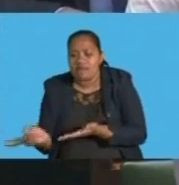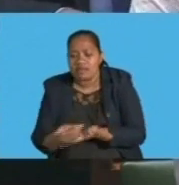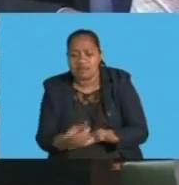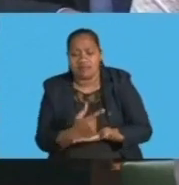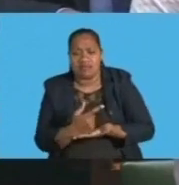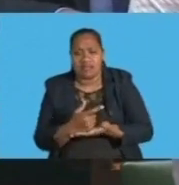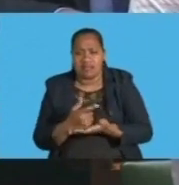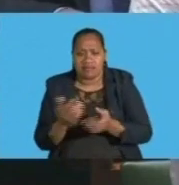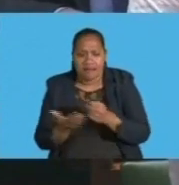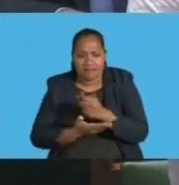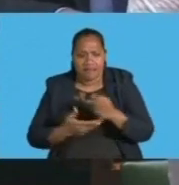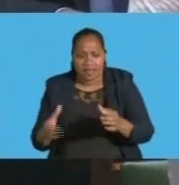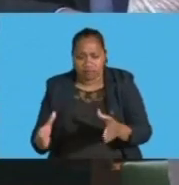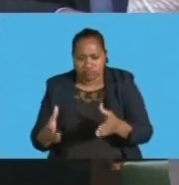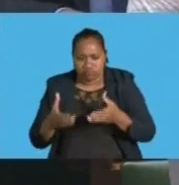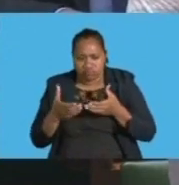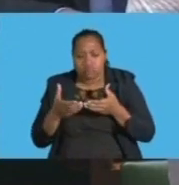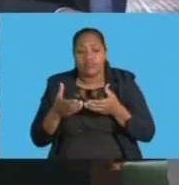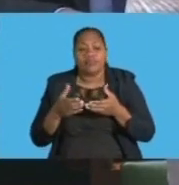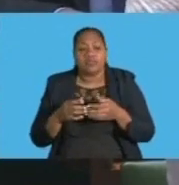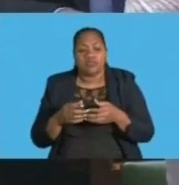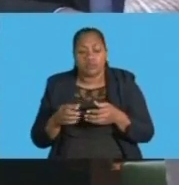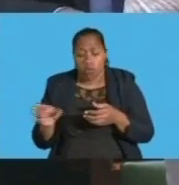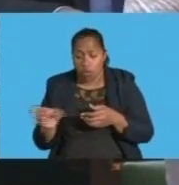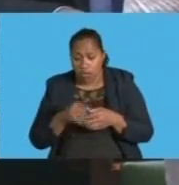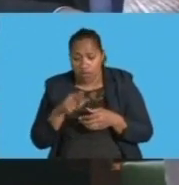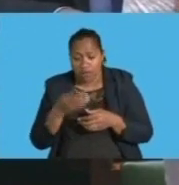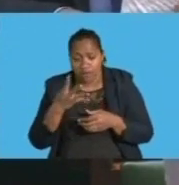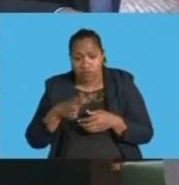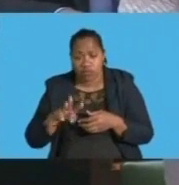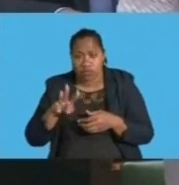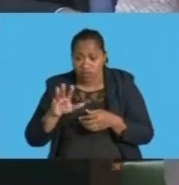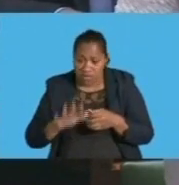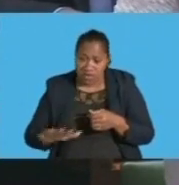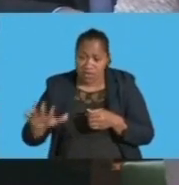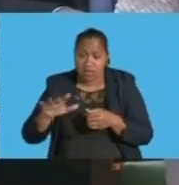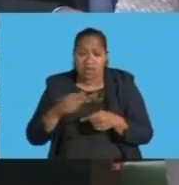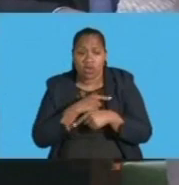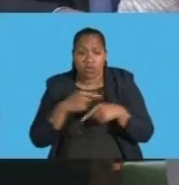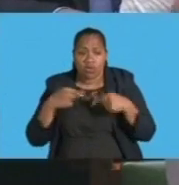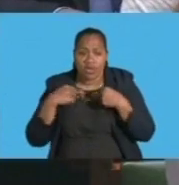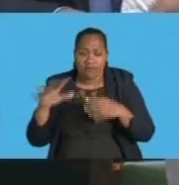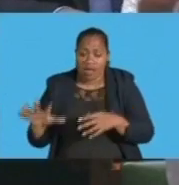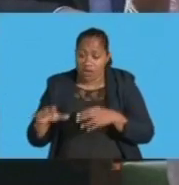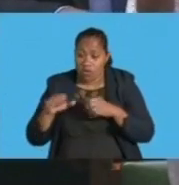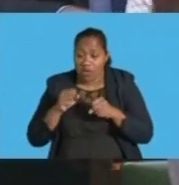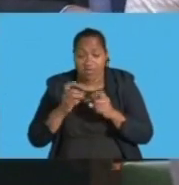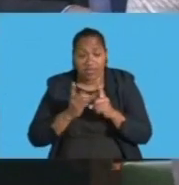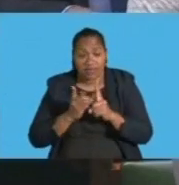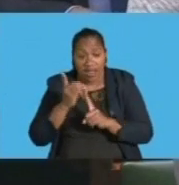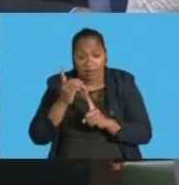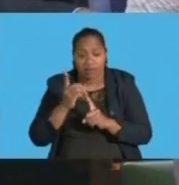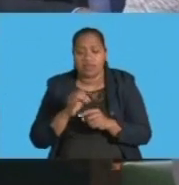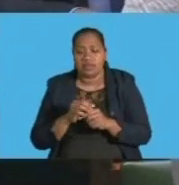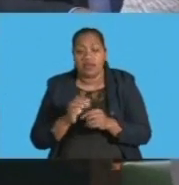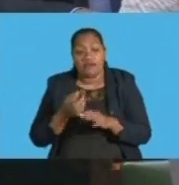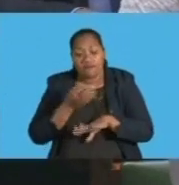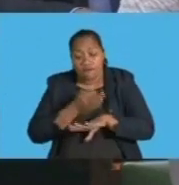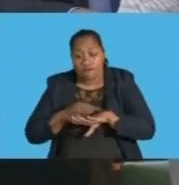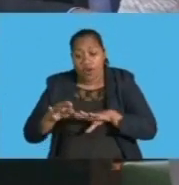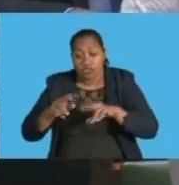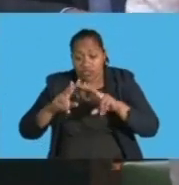So all those 43 areas where we have acquired the development lease, fresh surveys will be